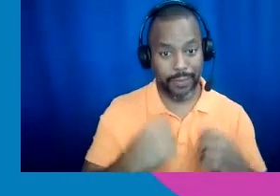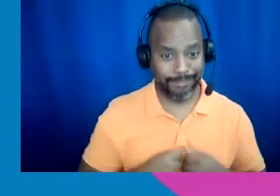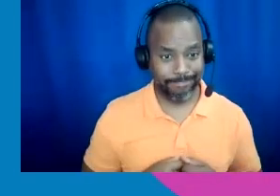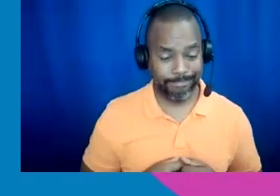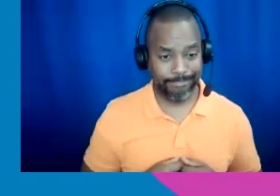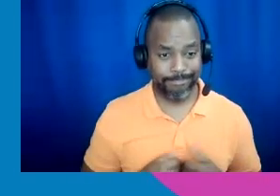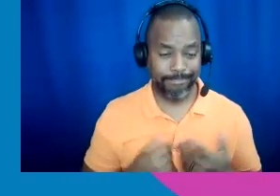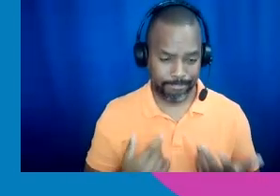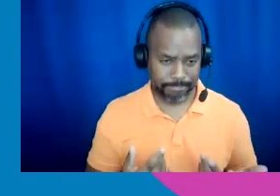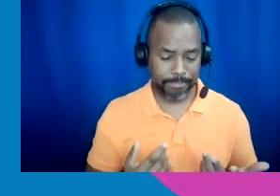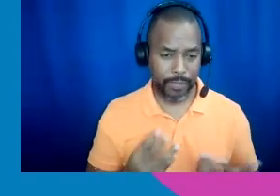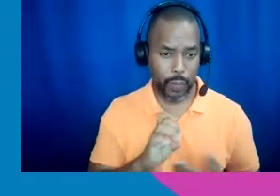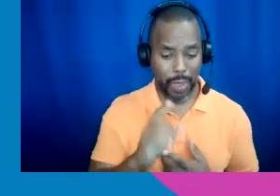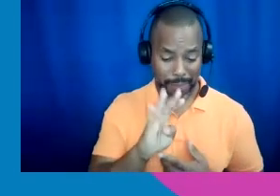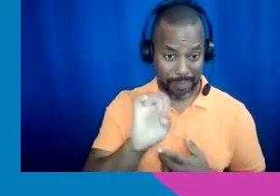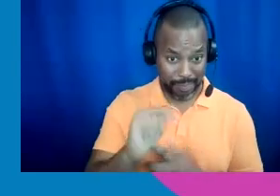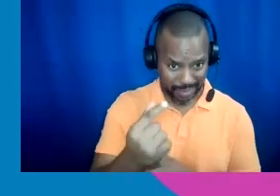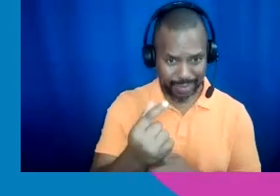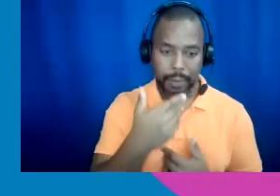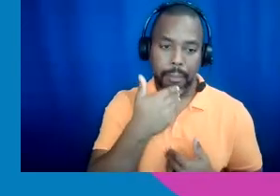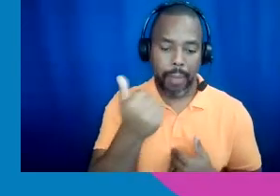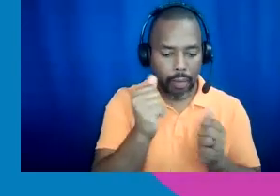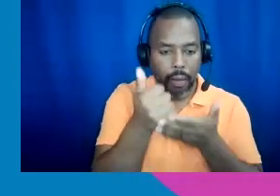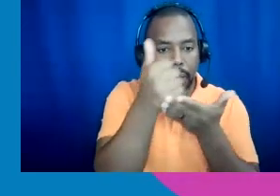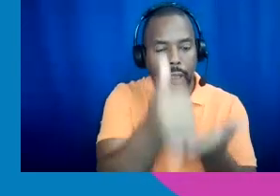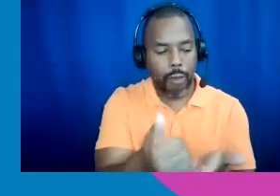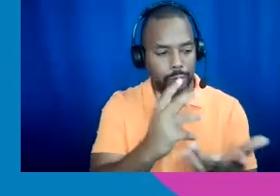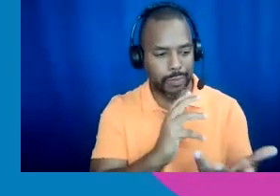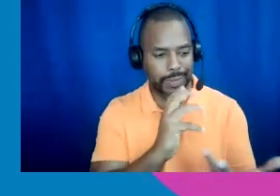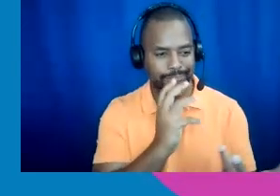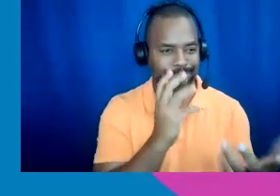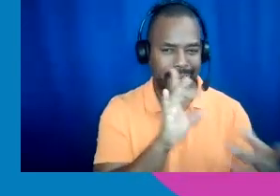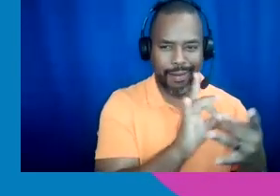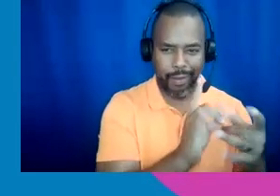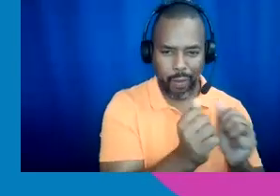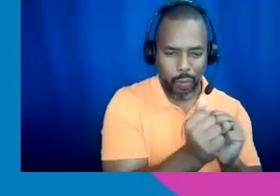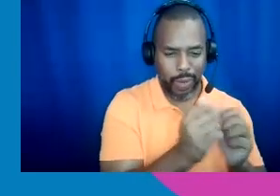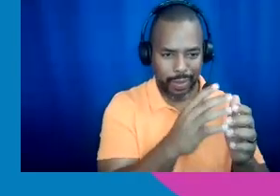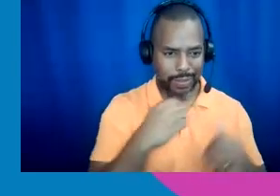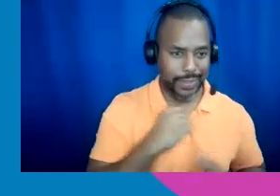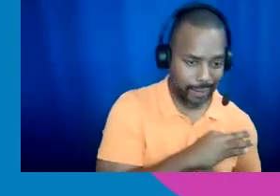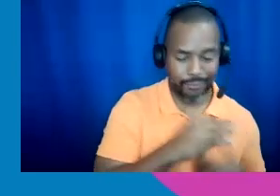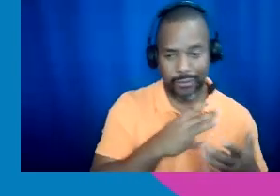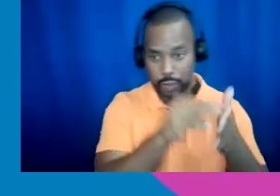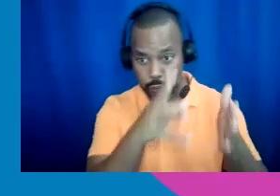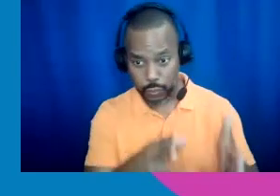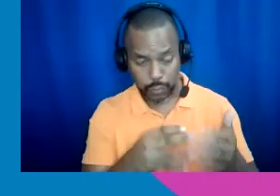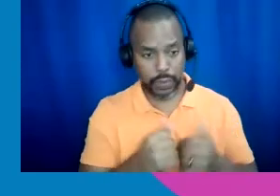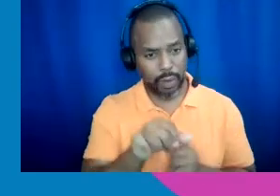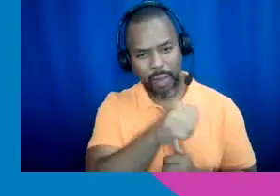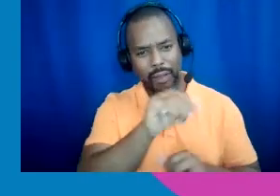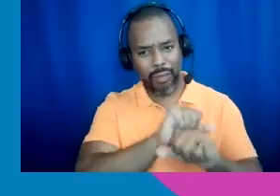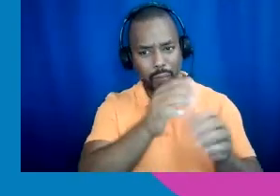health and well-being, we're better able to build connections with students, faculty, staff, and coworkers. By modeling this